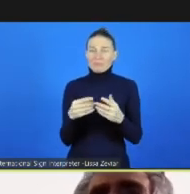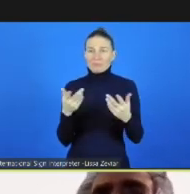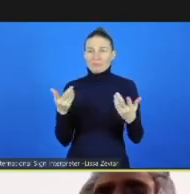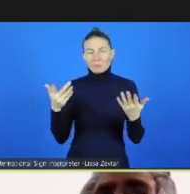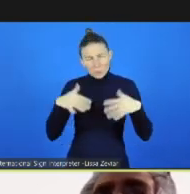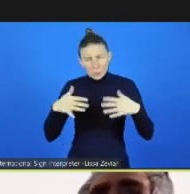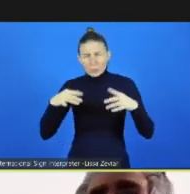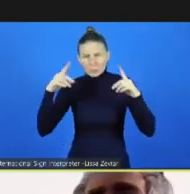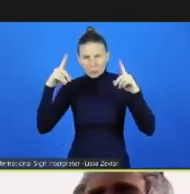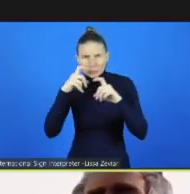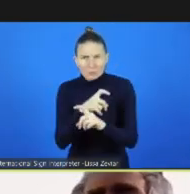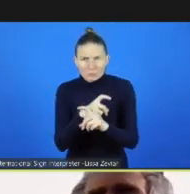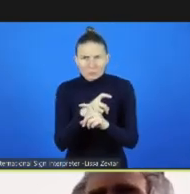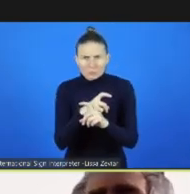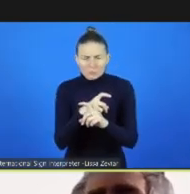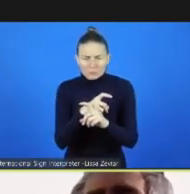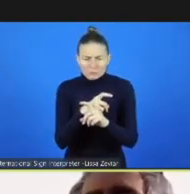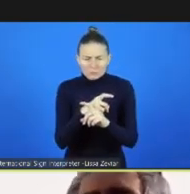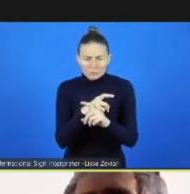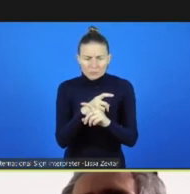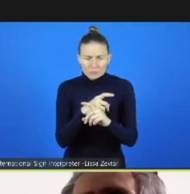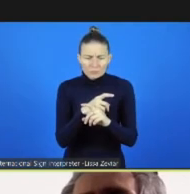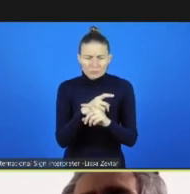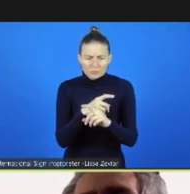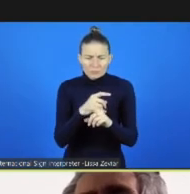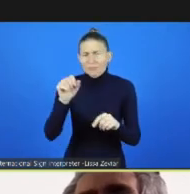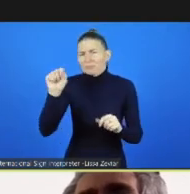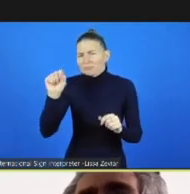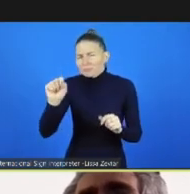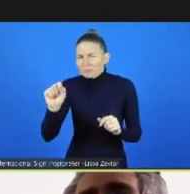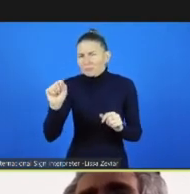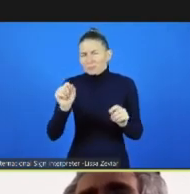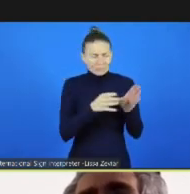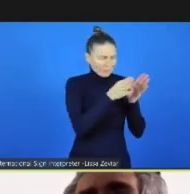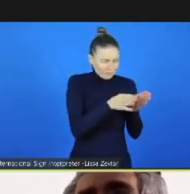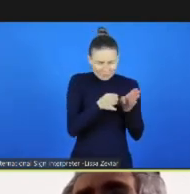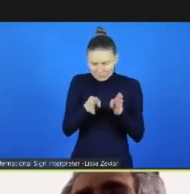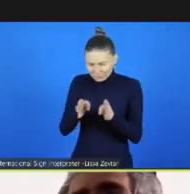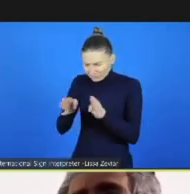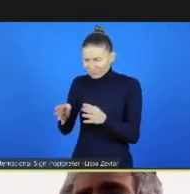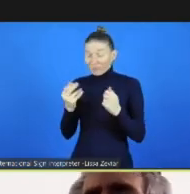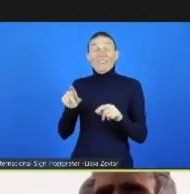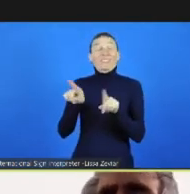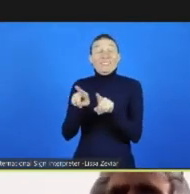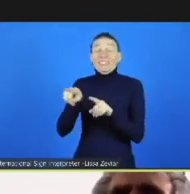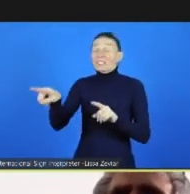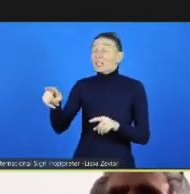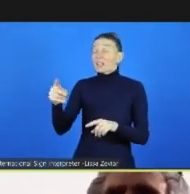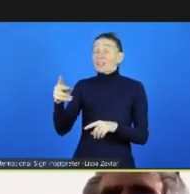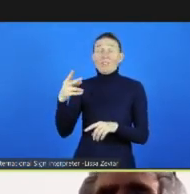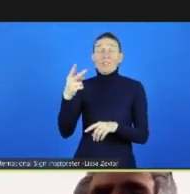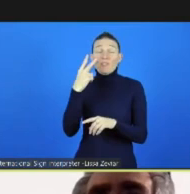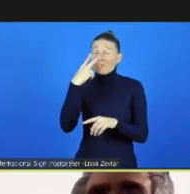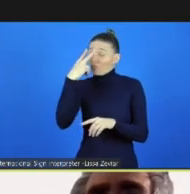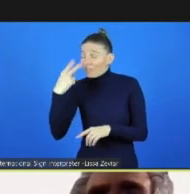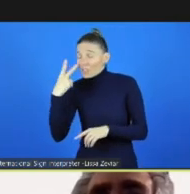course, you know, everyone has different types of disability. Even in the visual impairment arena, there are something in the order